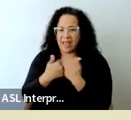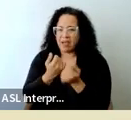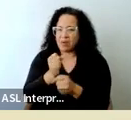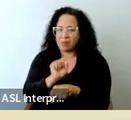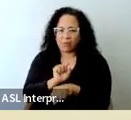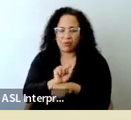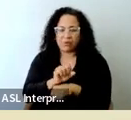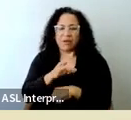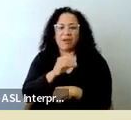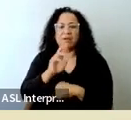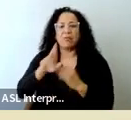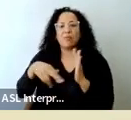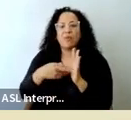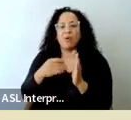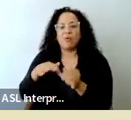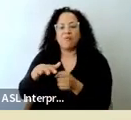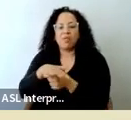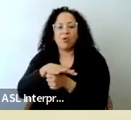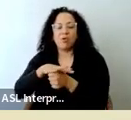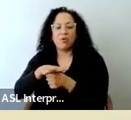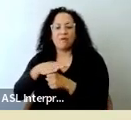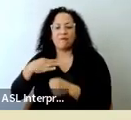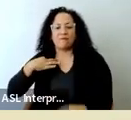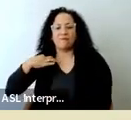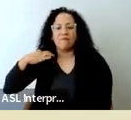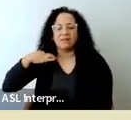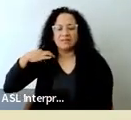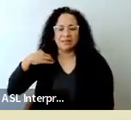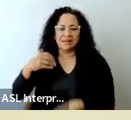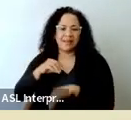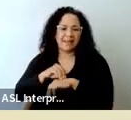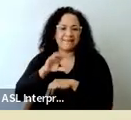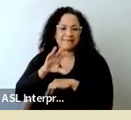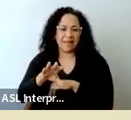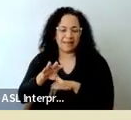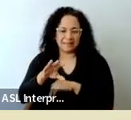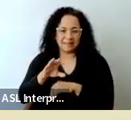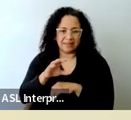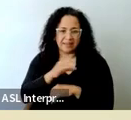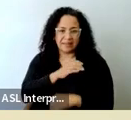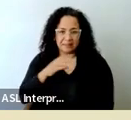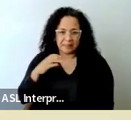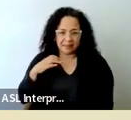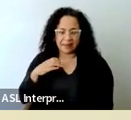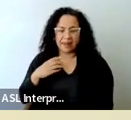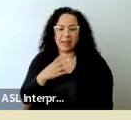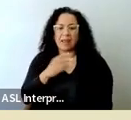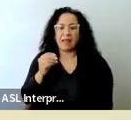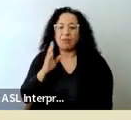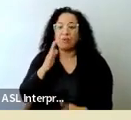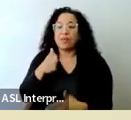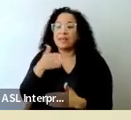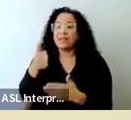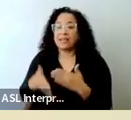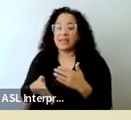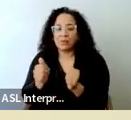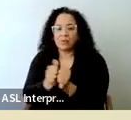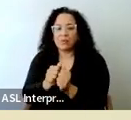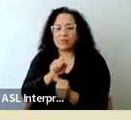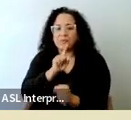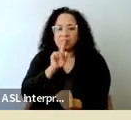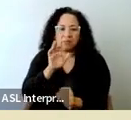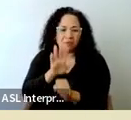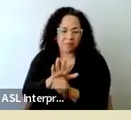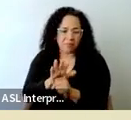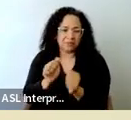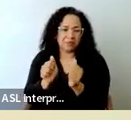role of the local volunteer advisory committee. And we will end with the promise of SDP.